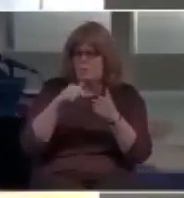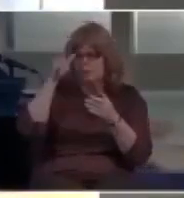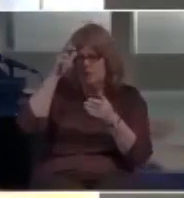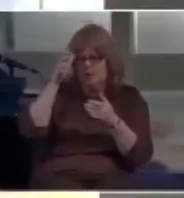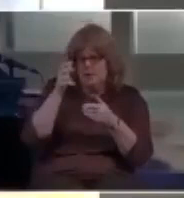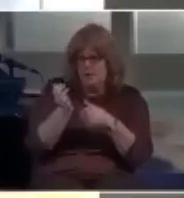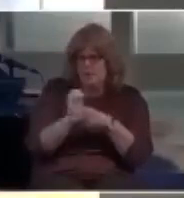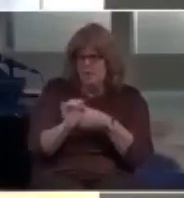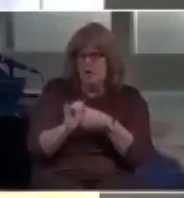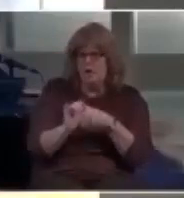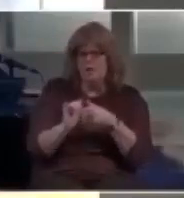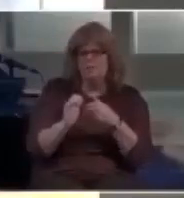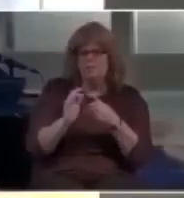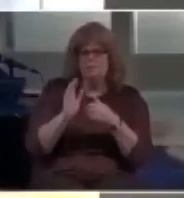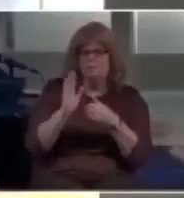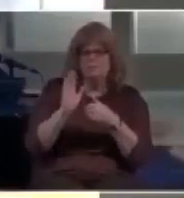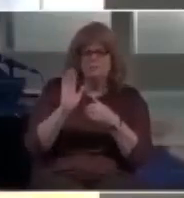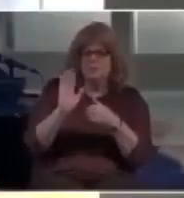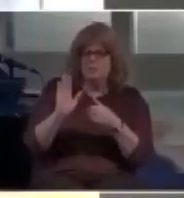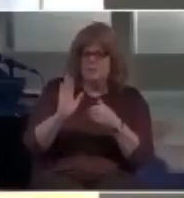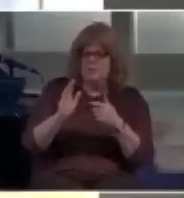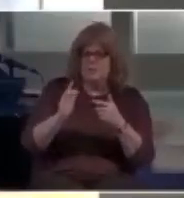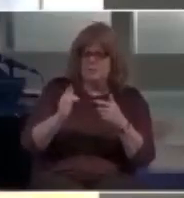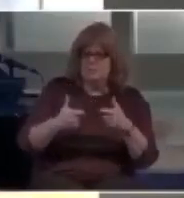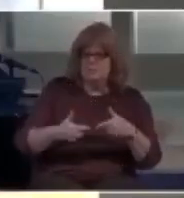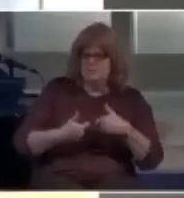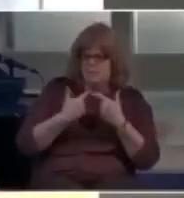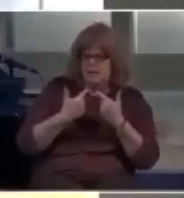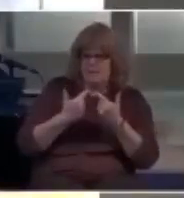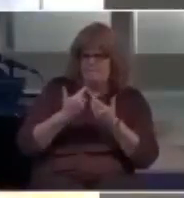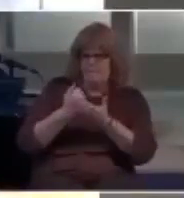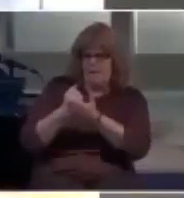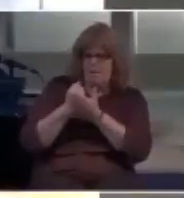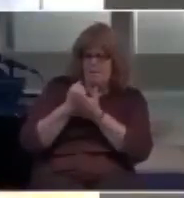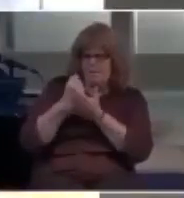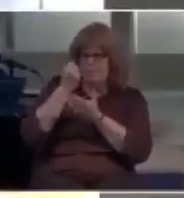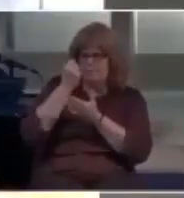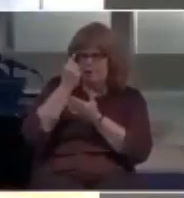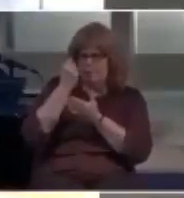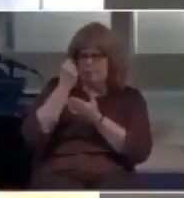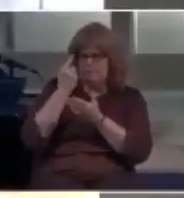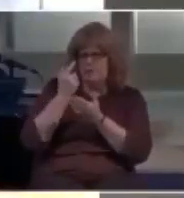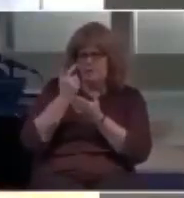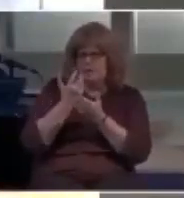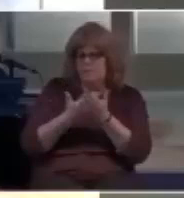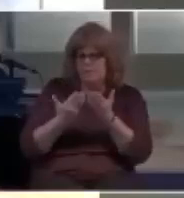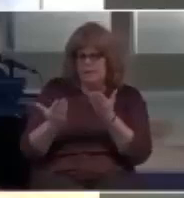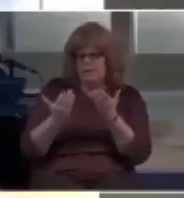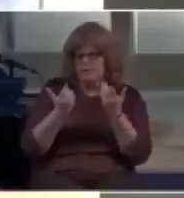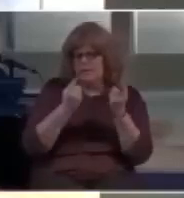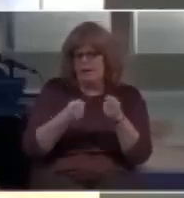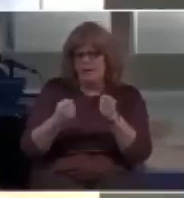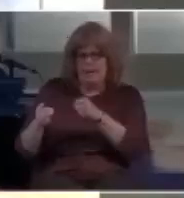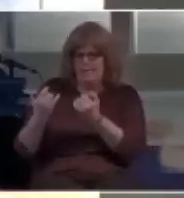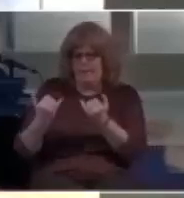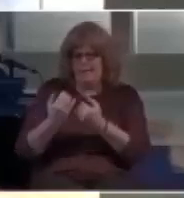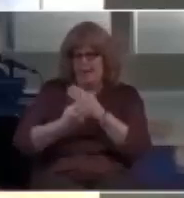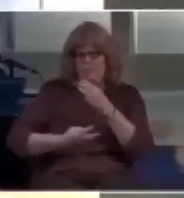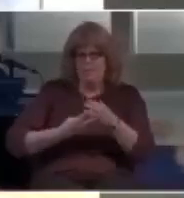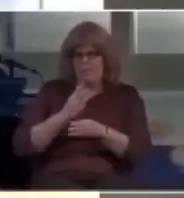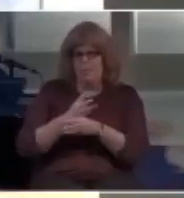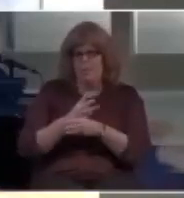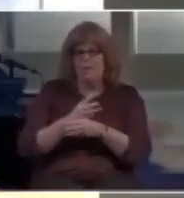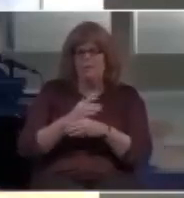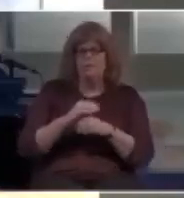how does his existence help us understand the things that are going on in the world? And